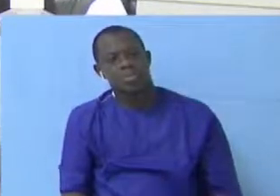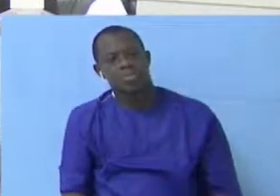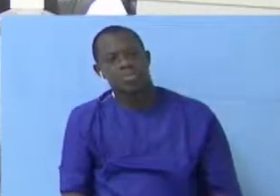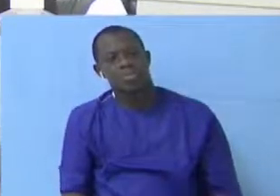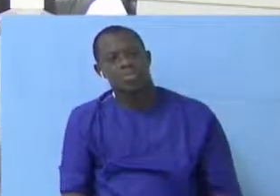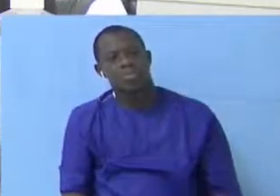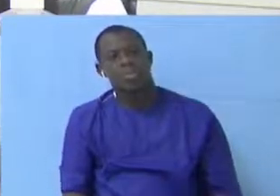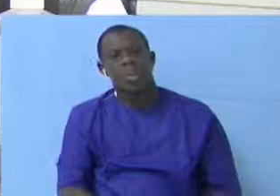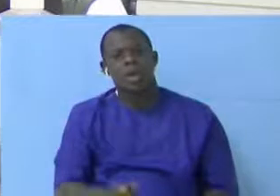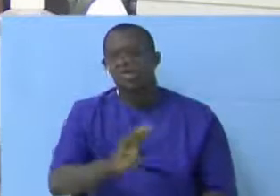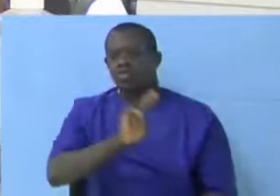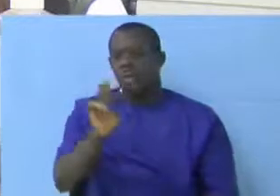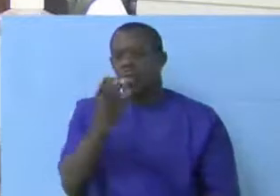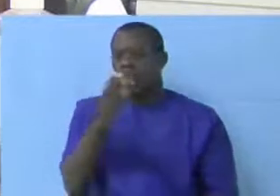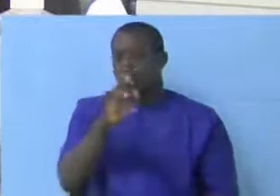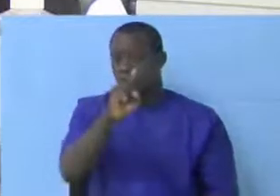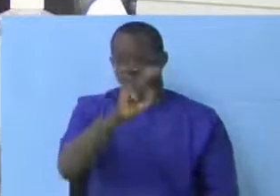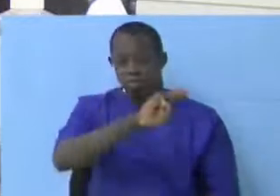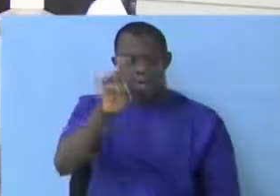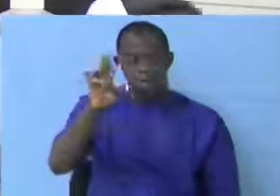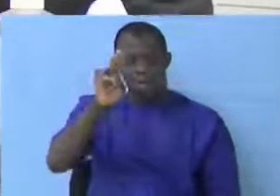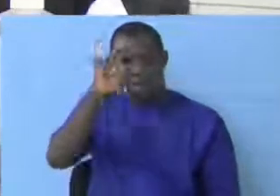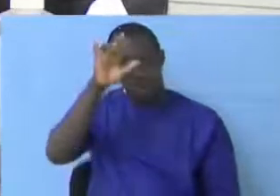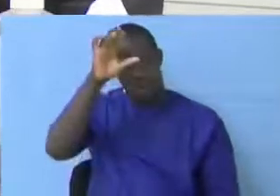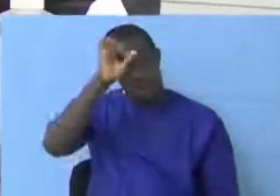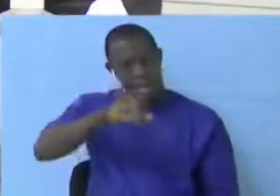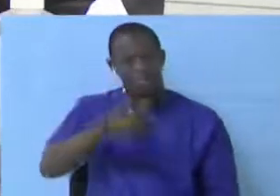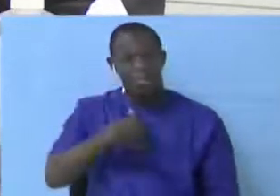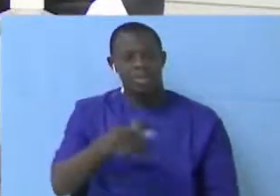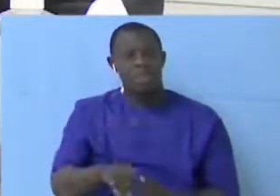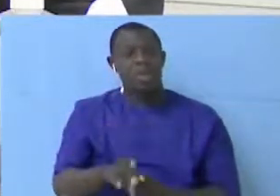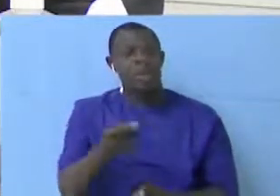No, probably you didn't hear me. They are nowhere to be seen.